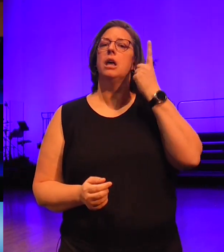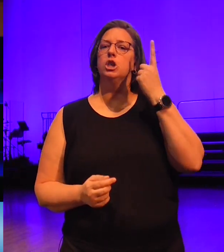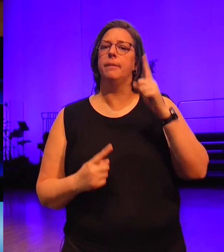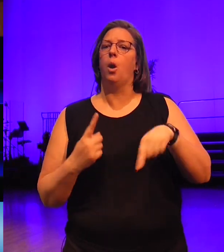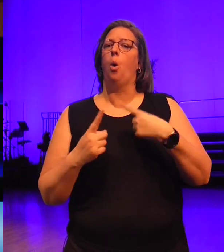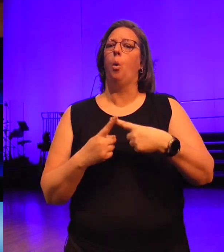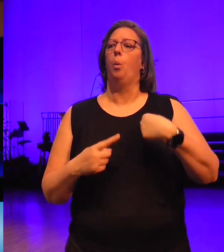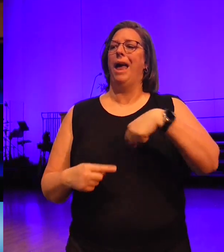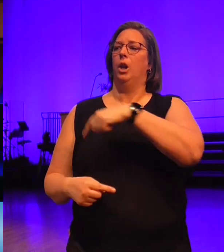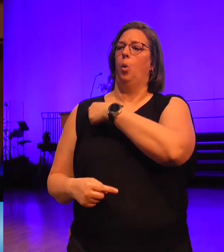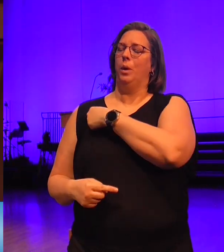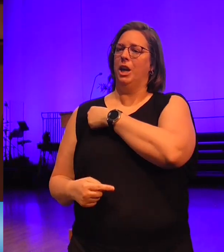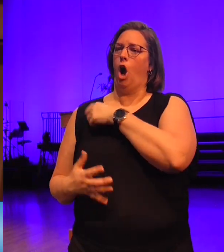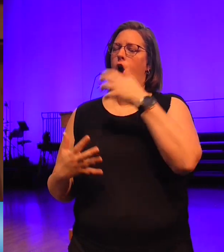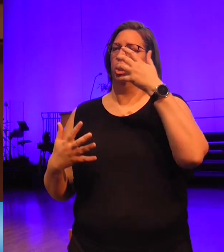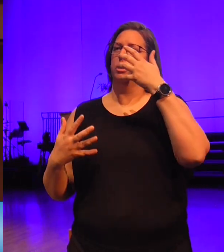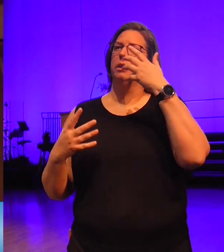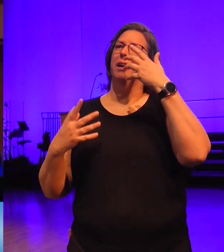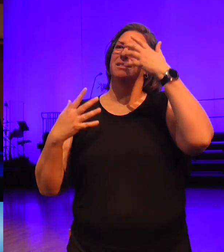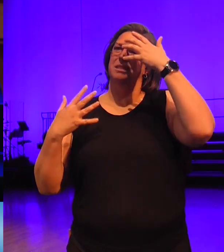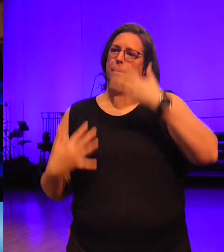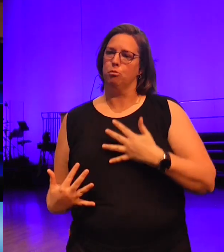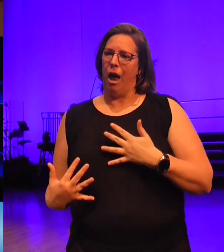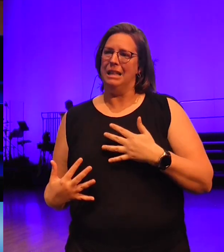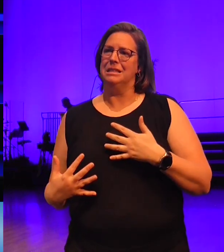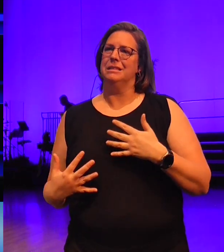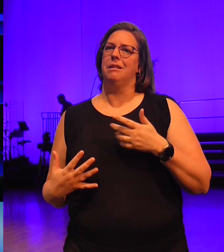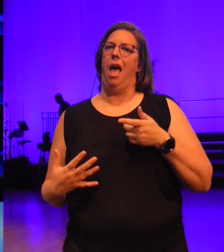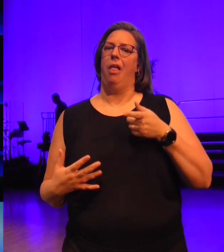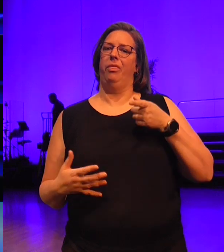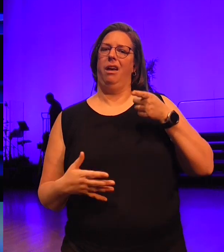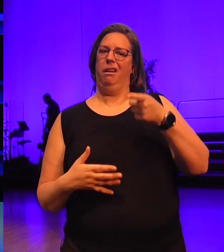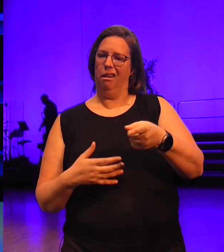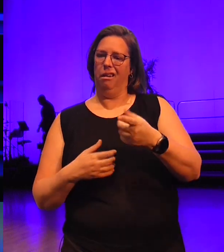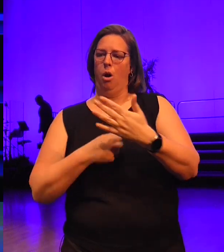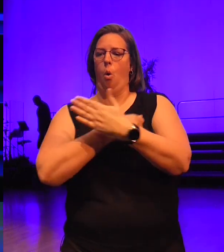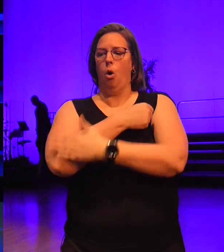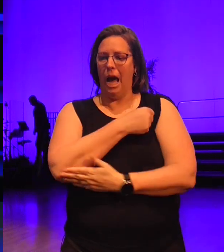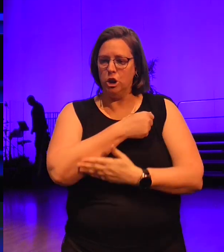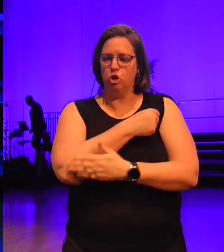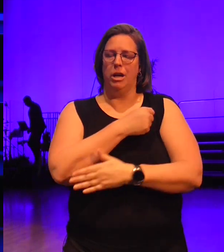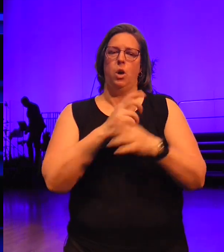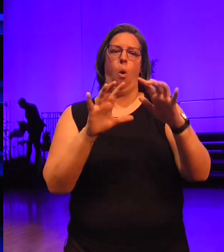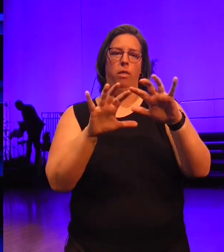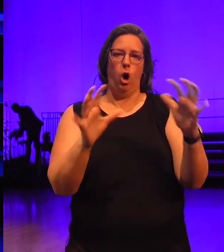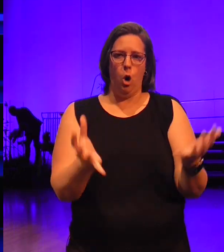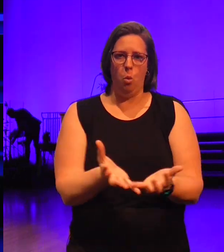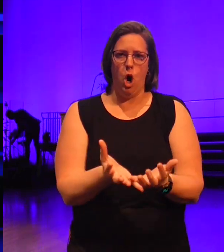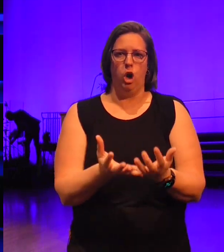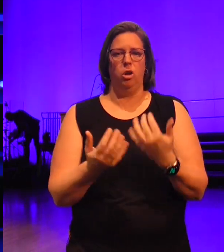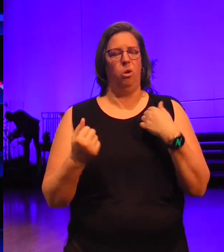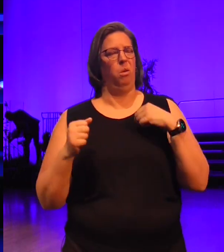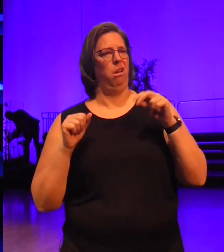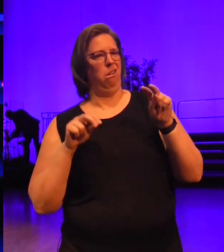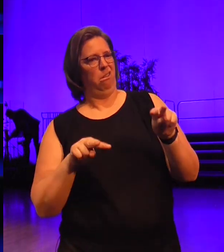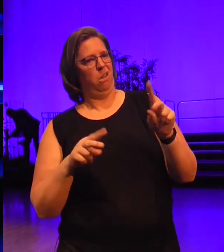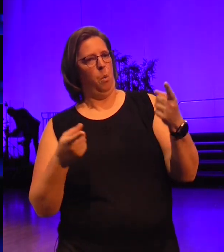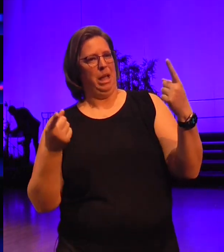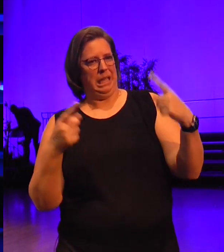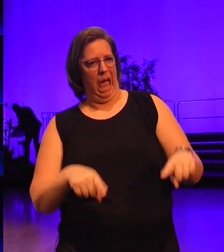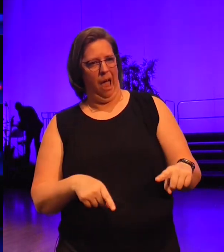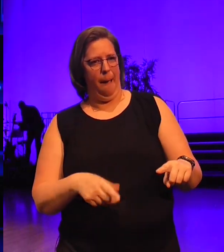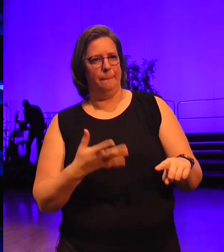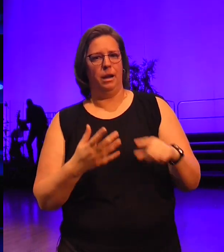at the state of the world, the state of the country, the state of affairs. We look at what's taking place in